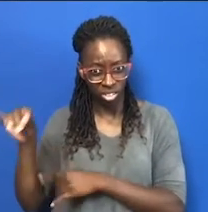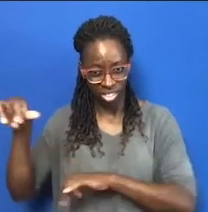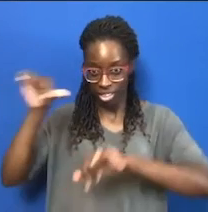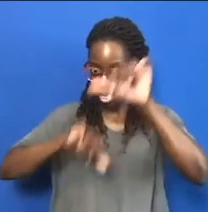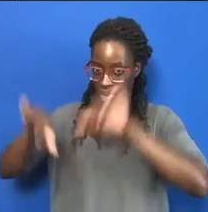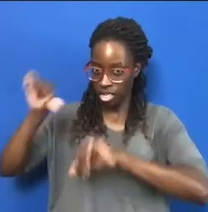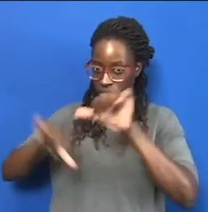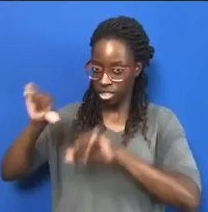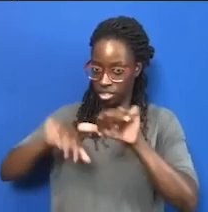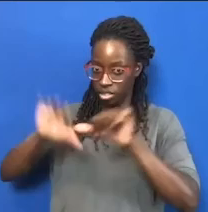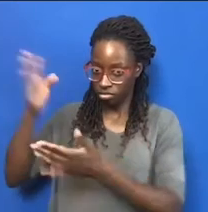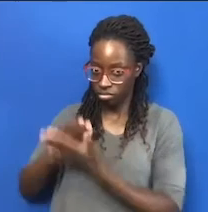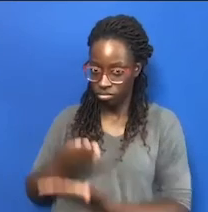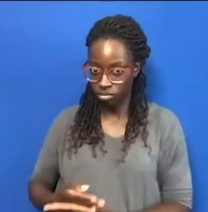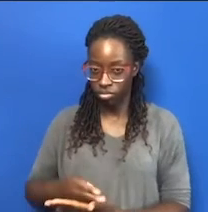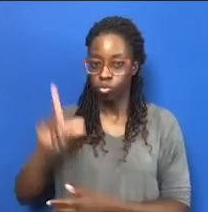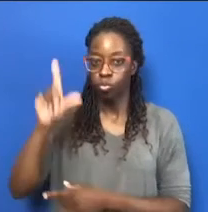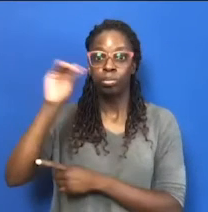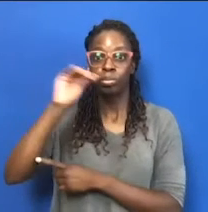dealt with math.